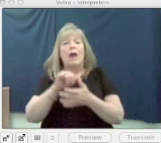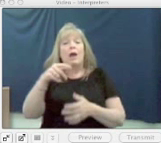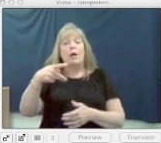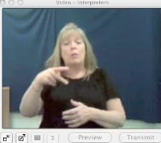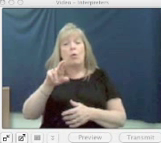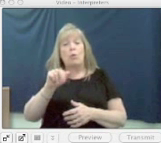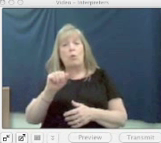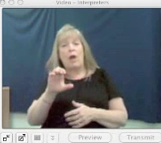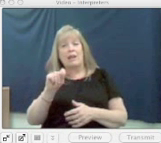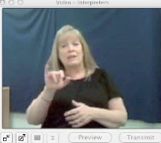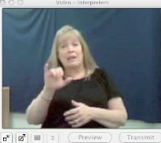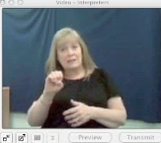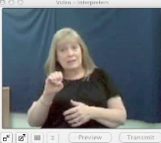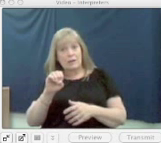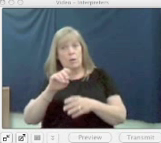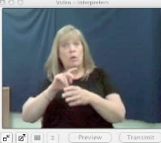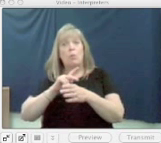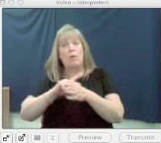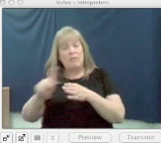face conflicting values,